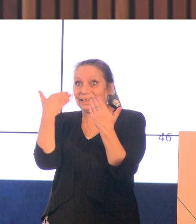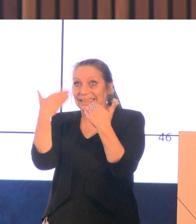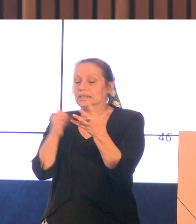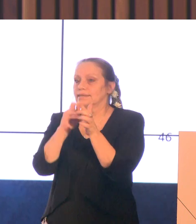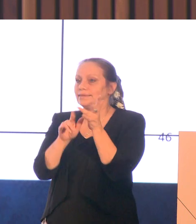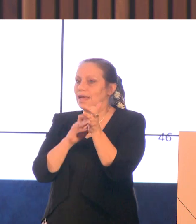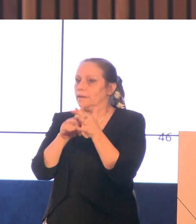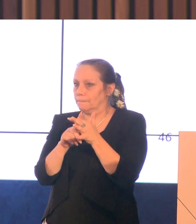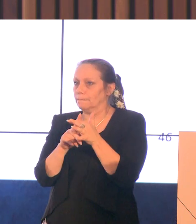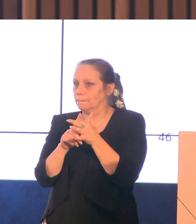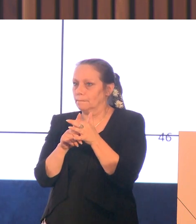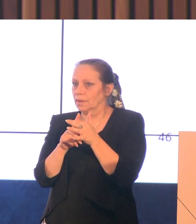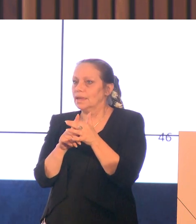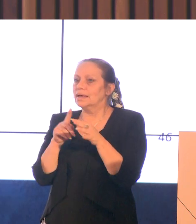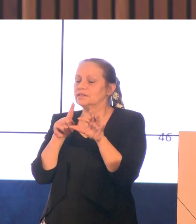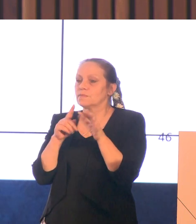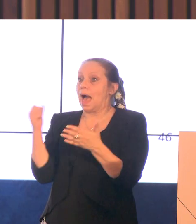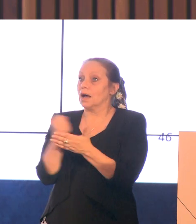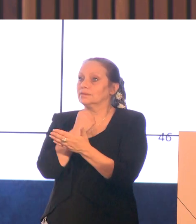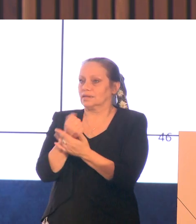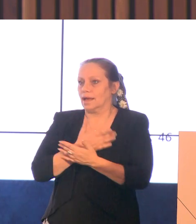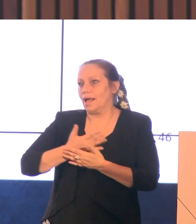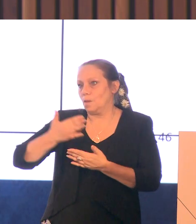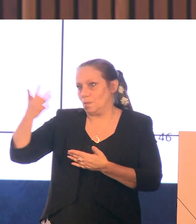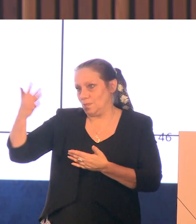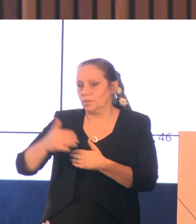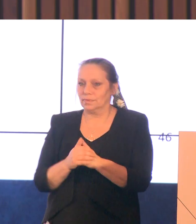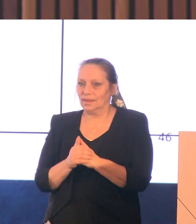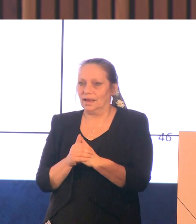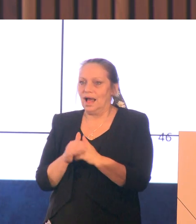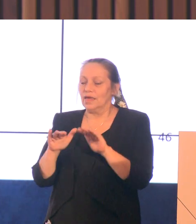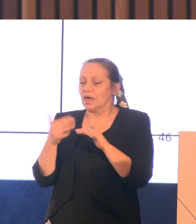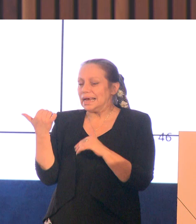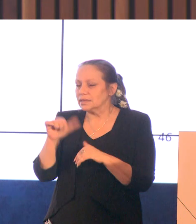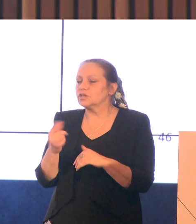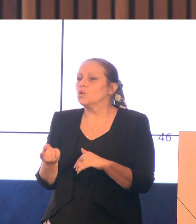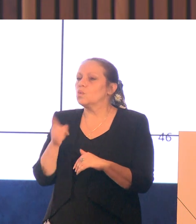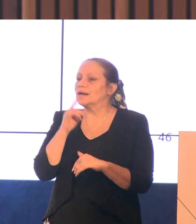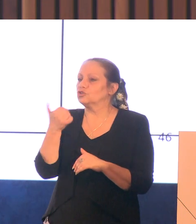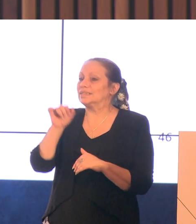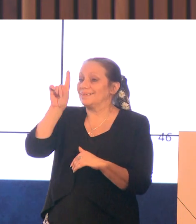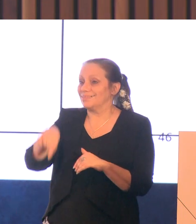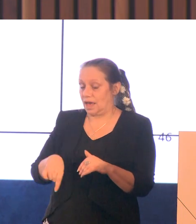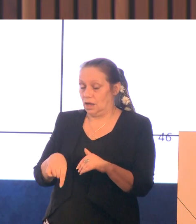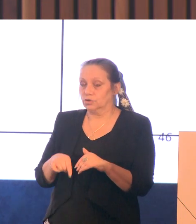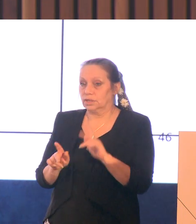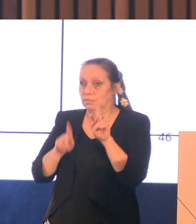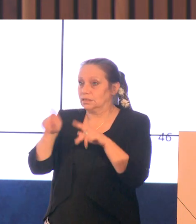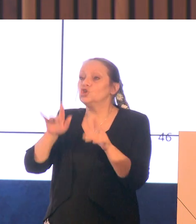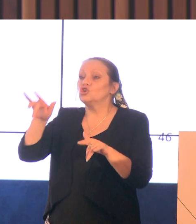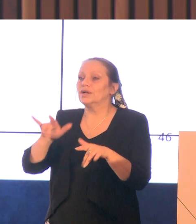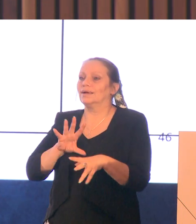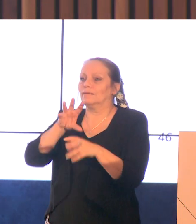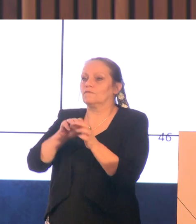It's all been about quantity. There's still approximately 160,000 participants to come into